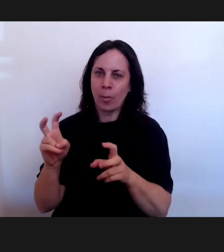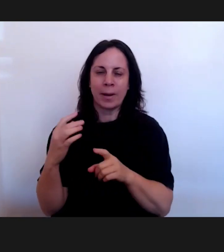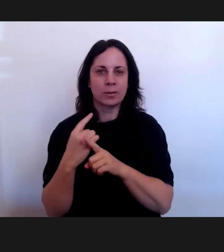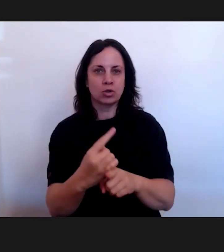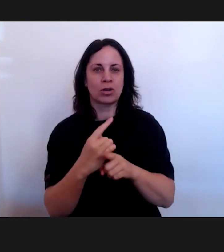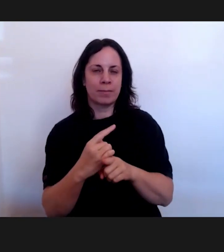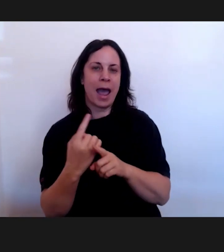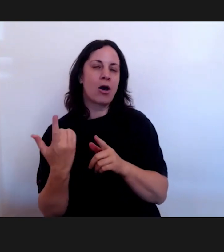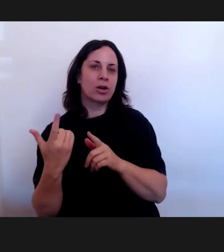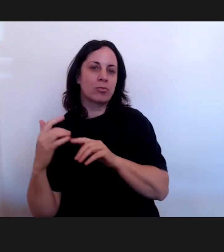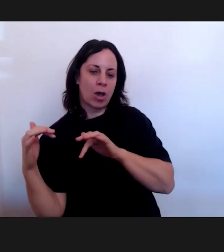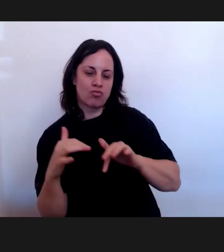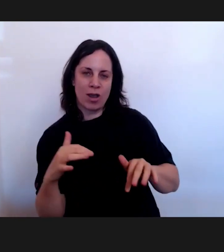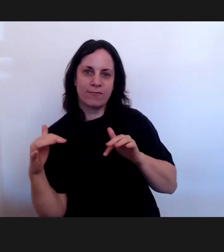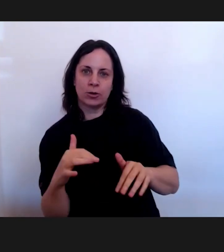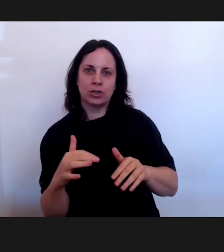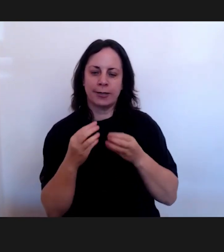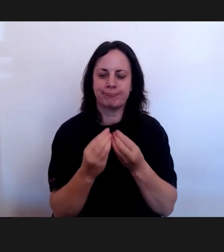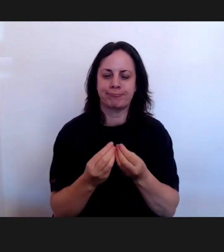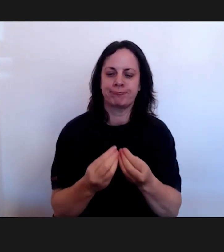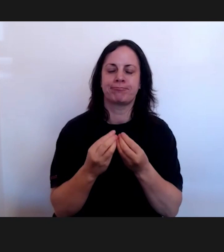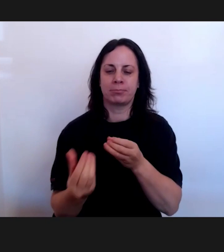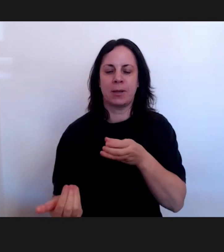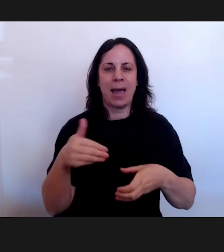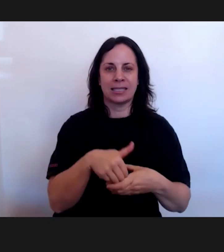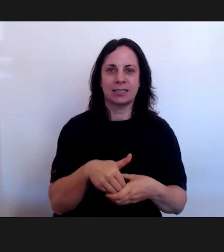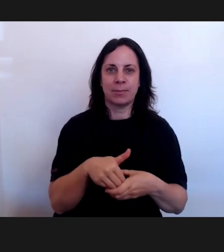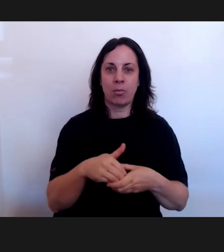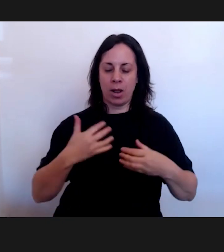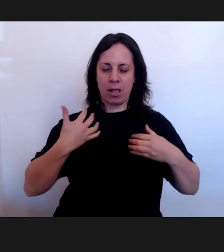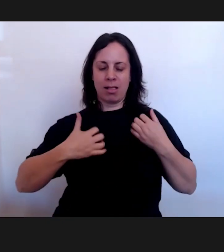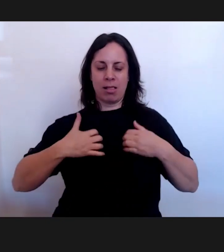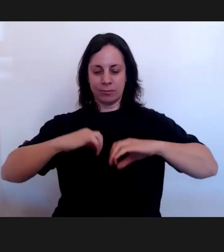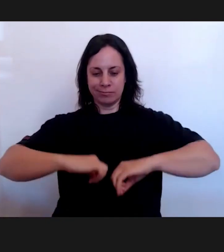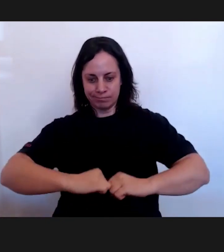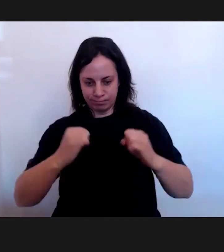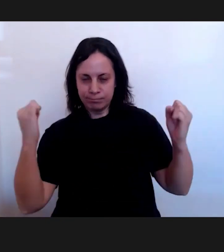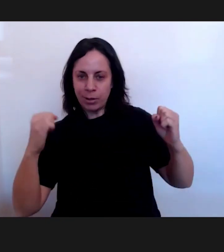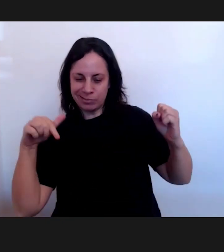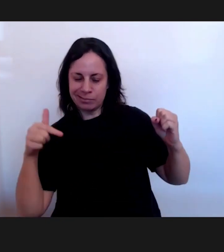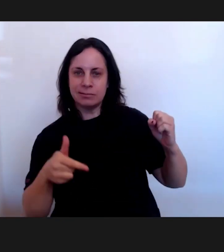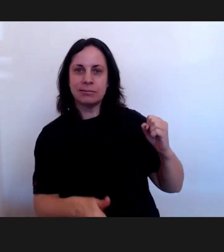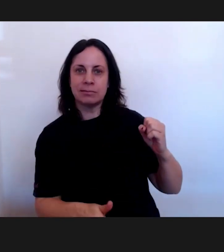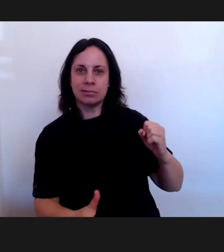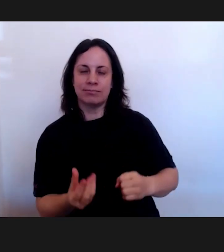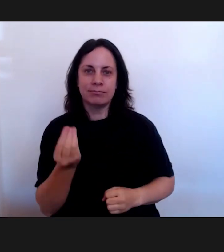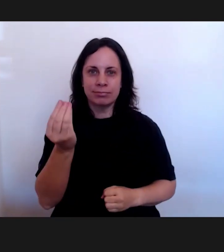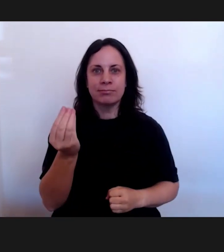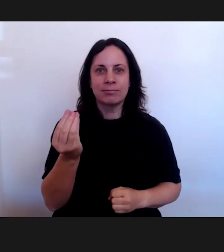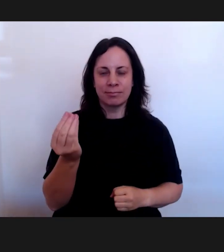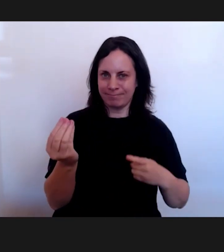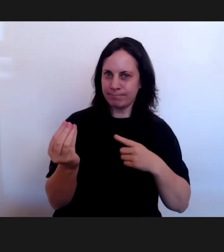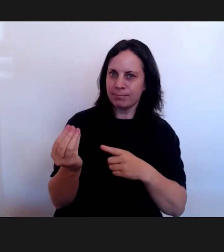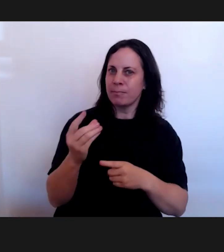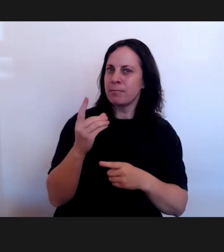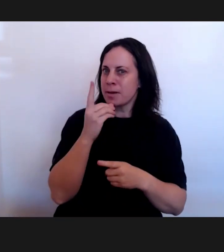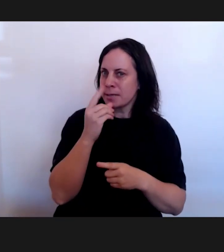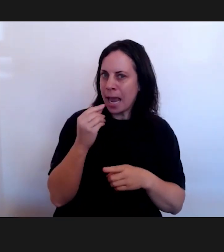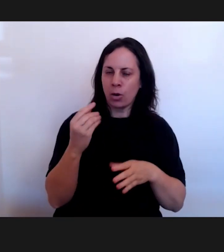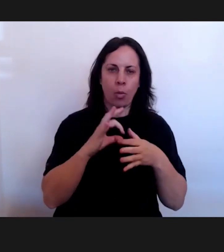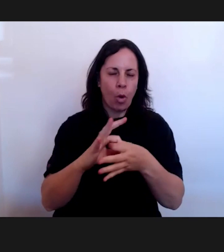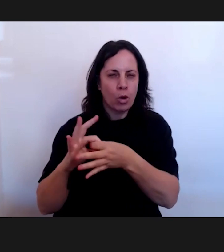meaningful participation, and we're really excited to go a bit deeper into the topic and how we can all work together